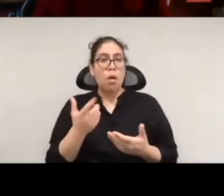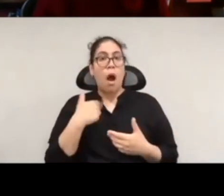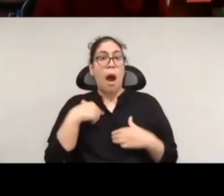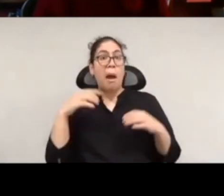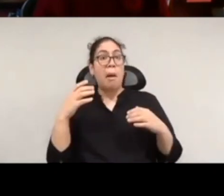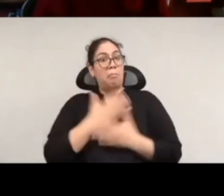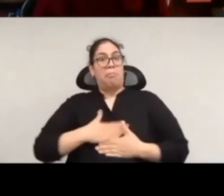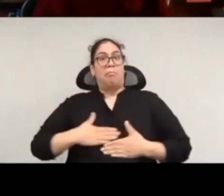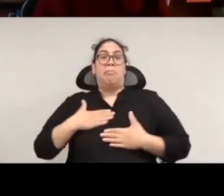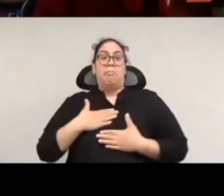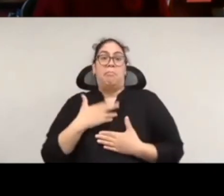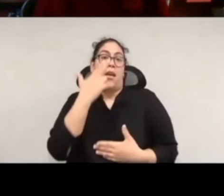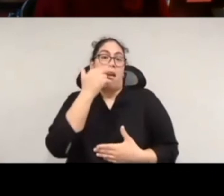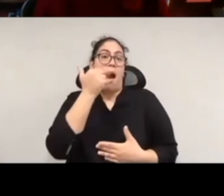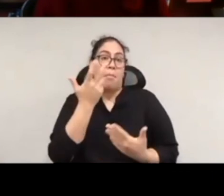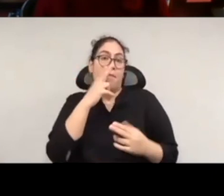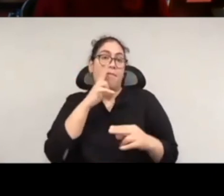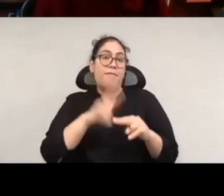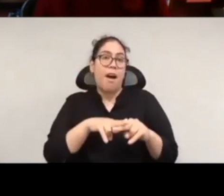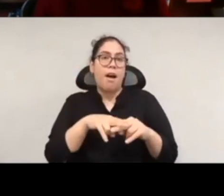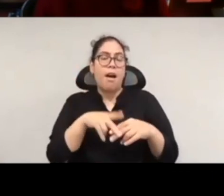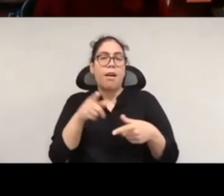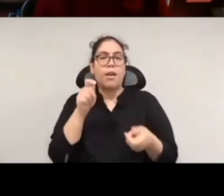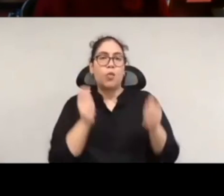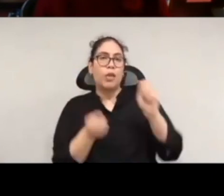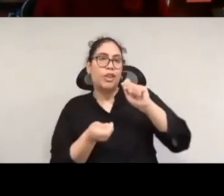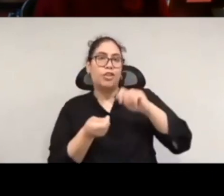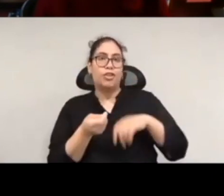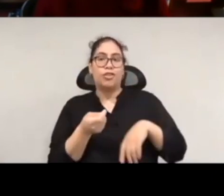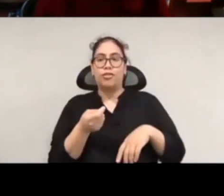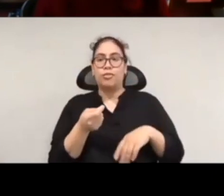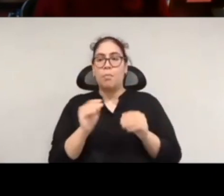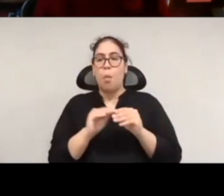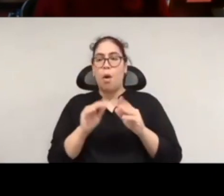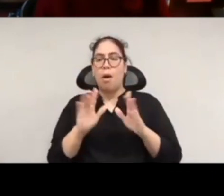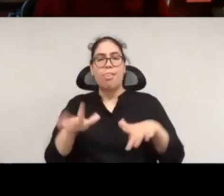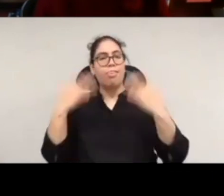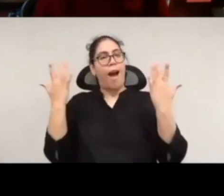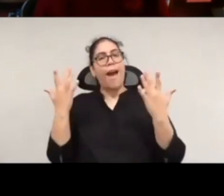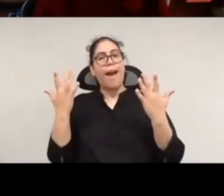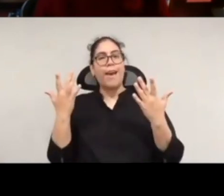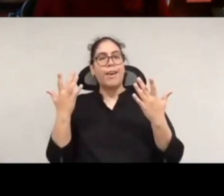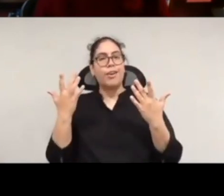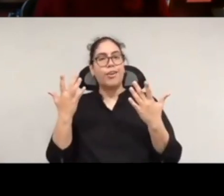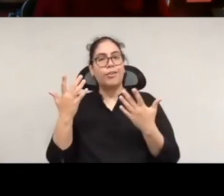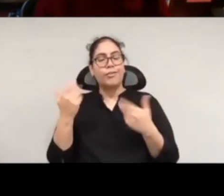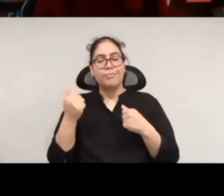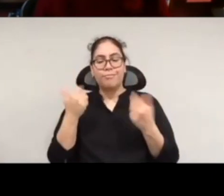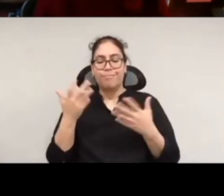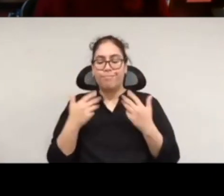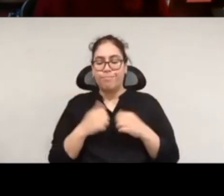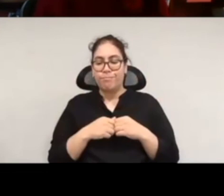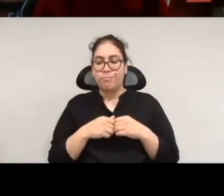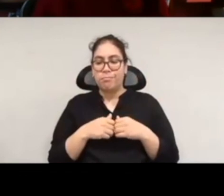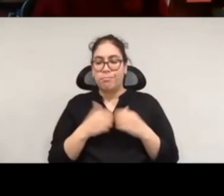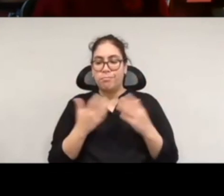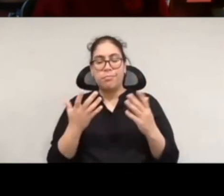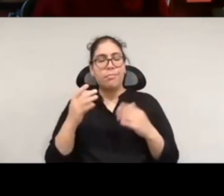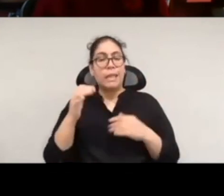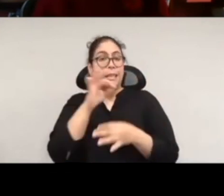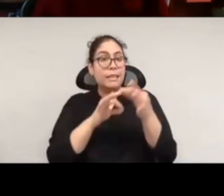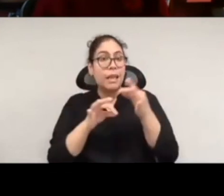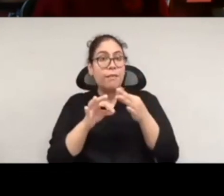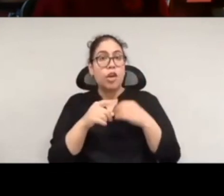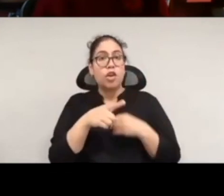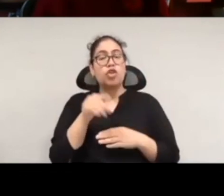to, to switch it up and maybe take a bit of a lighter, I don't know, maybe instead of she nods her